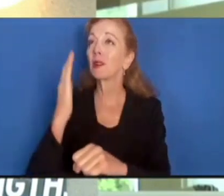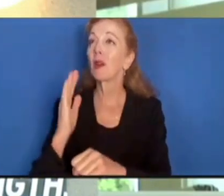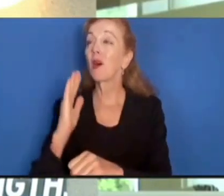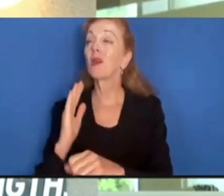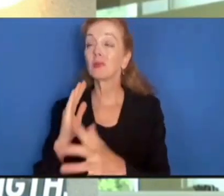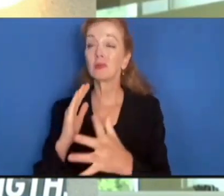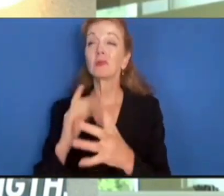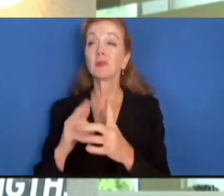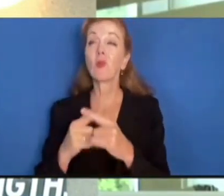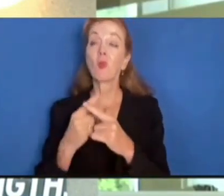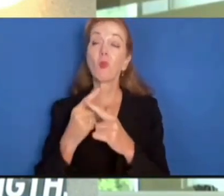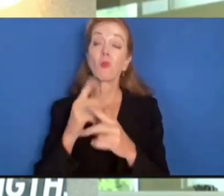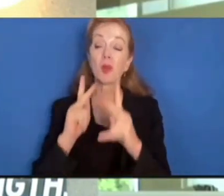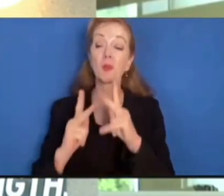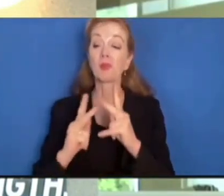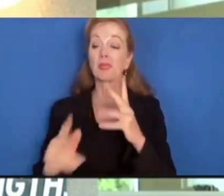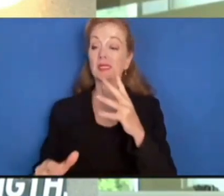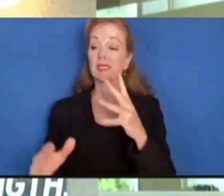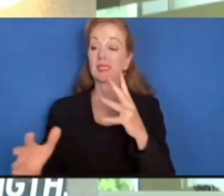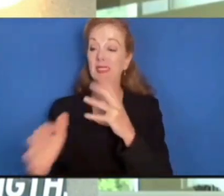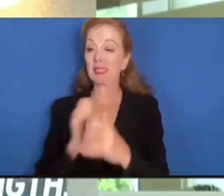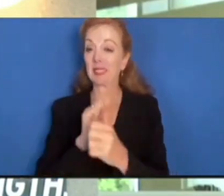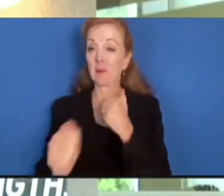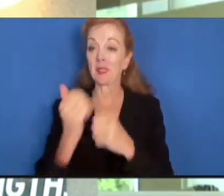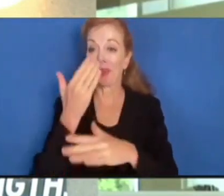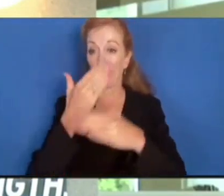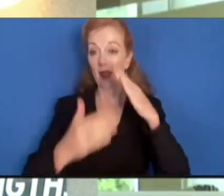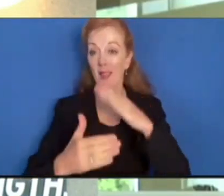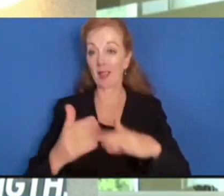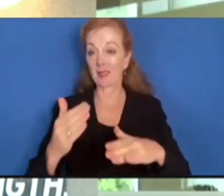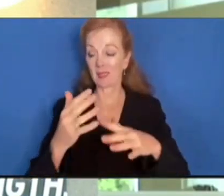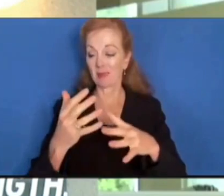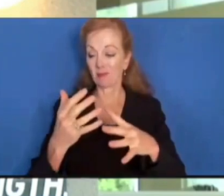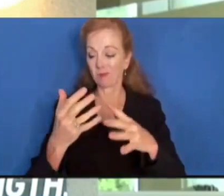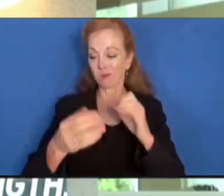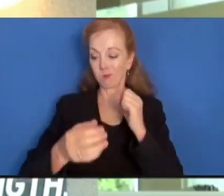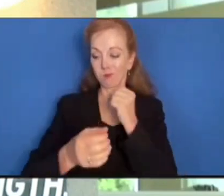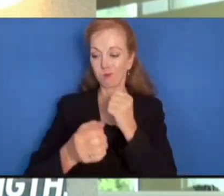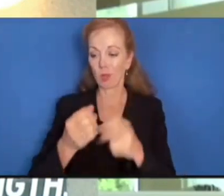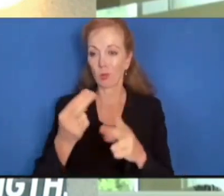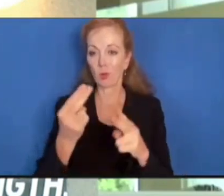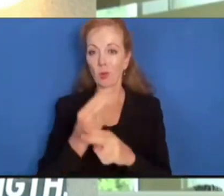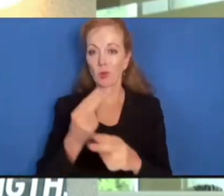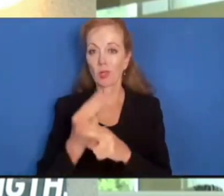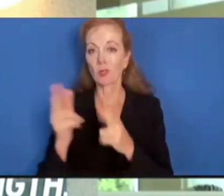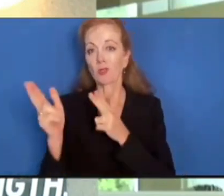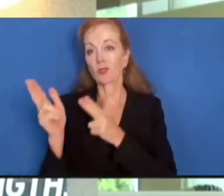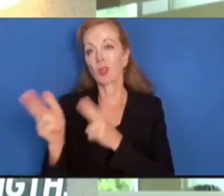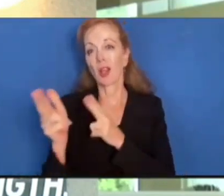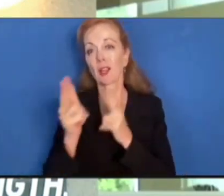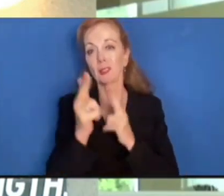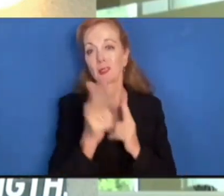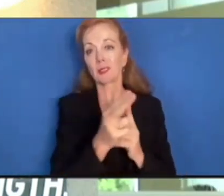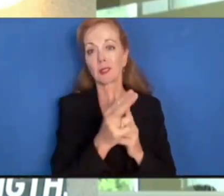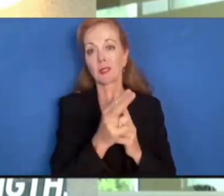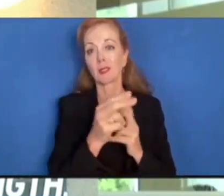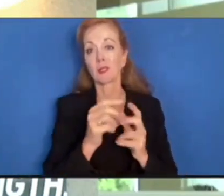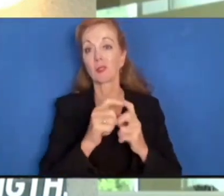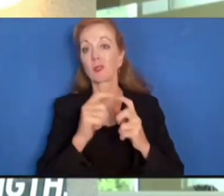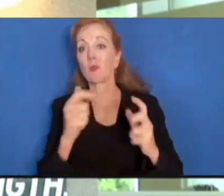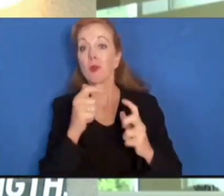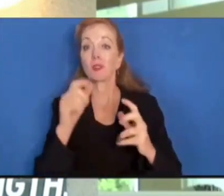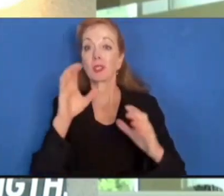hand when they were making homemade shotgun rounds, and they were using them in a muzzle loader, and they had put too much propellant into